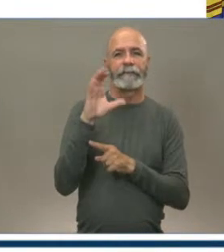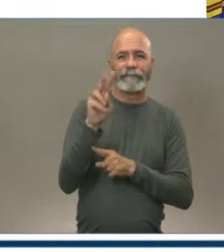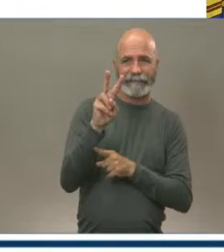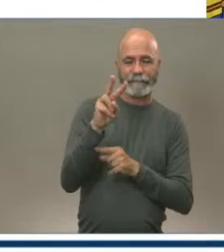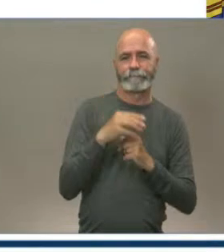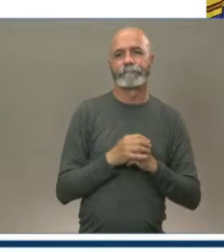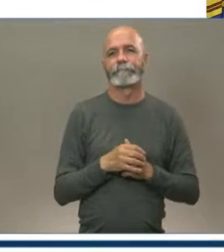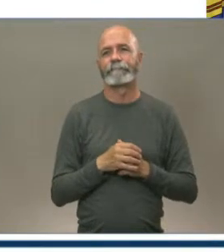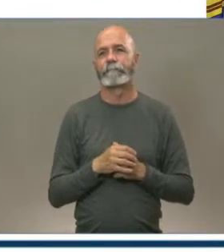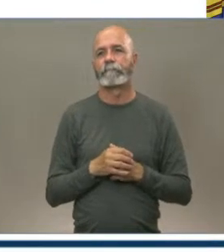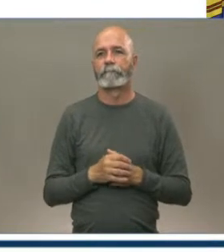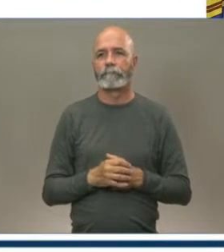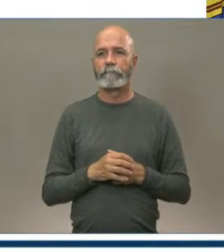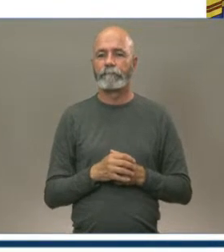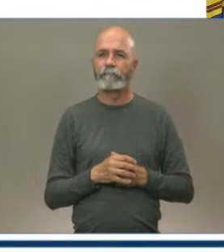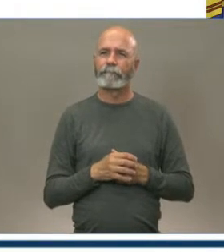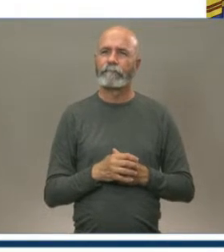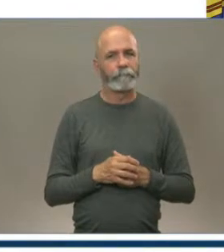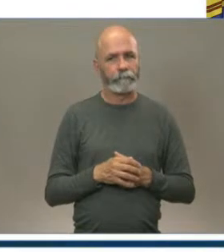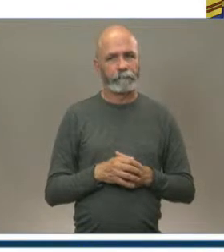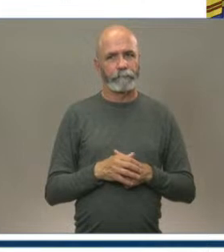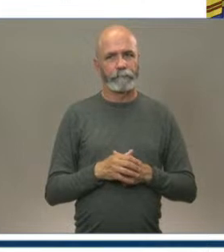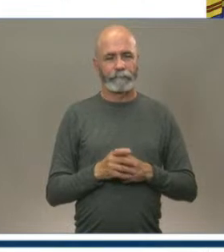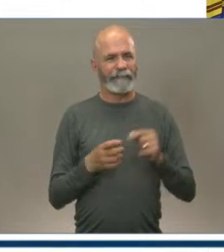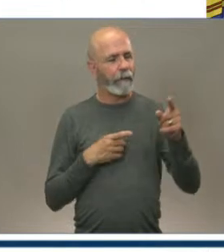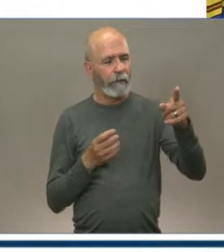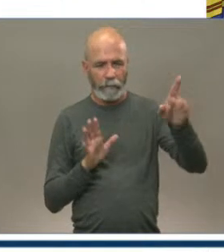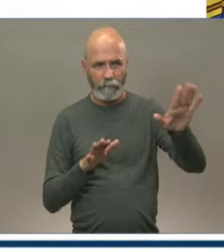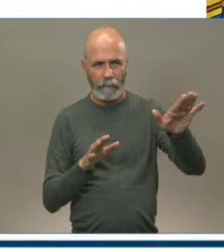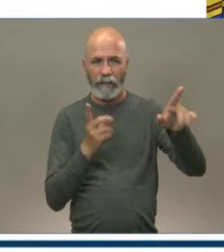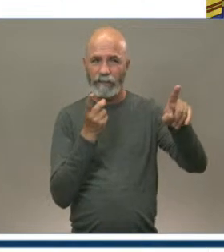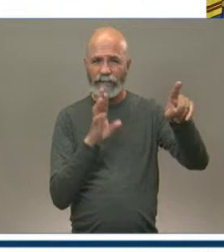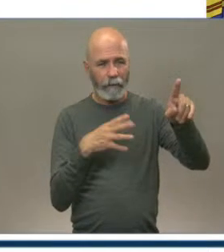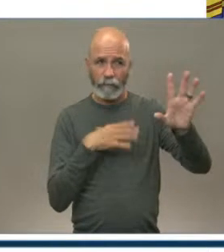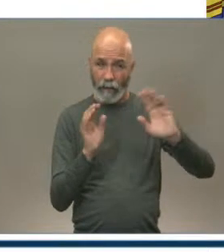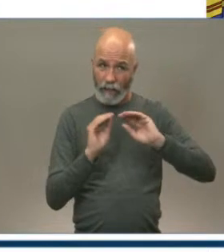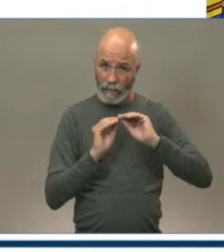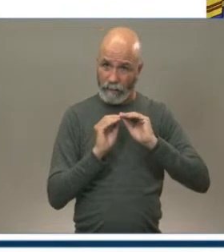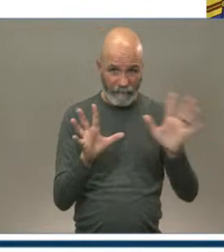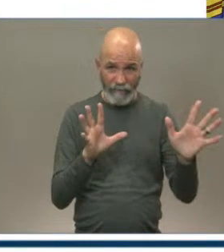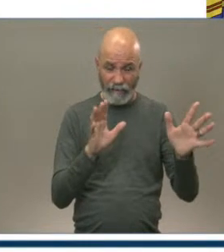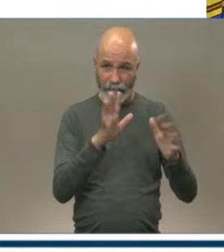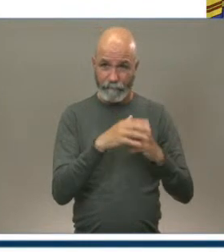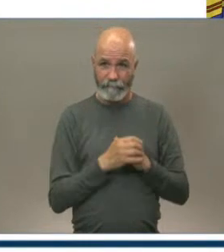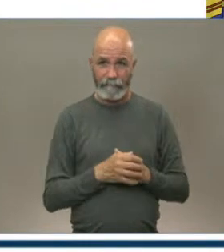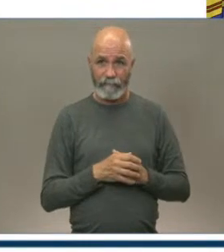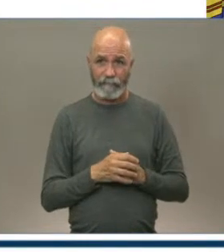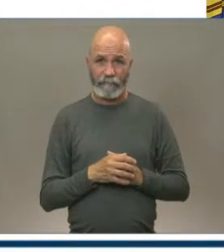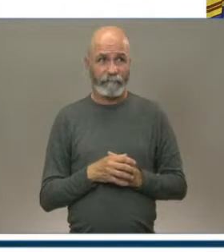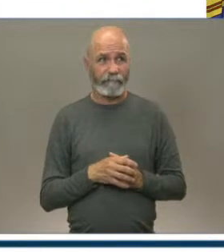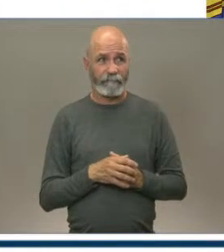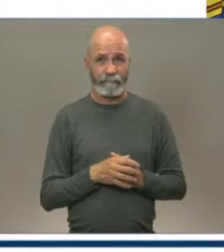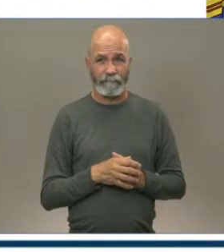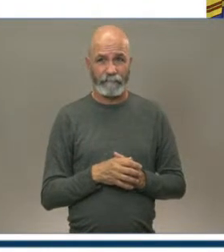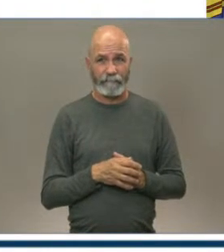Thank you. I just wanted to be clear, Dr. Strang, have there been any cases of blood clots being linked to the AstraZeneca vaccine in Nova Scotia to date?